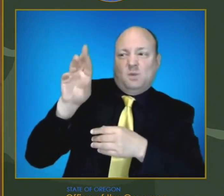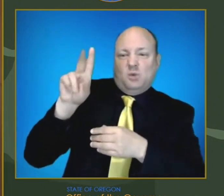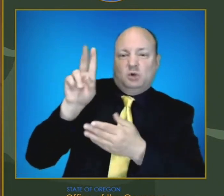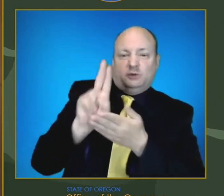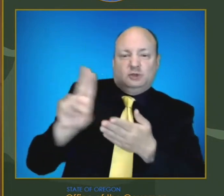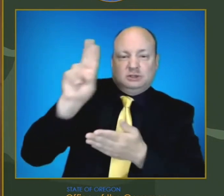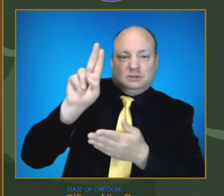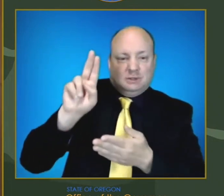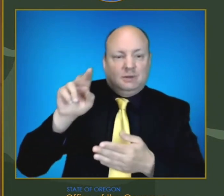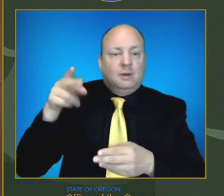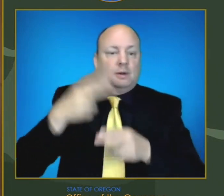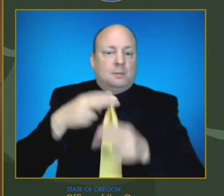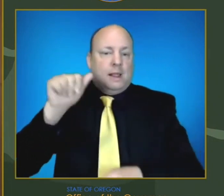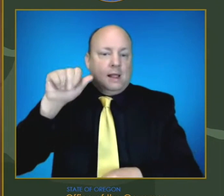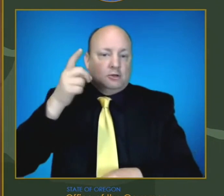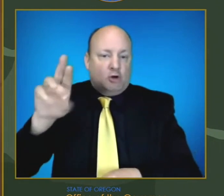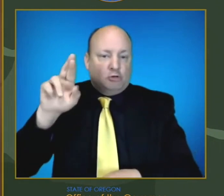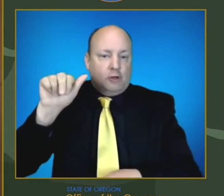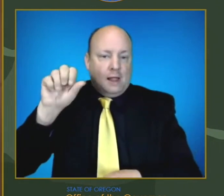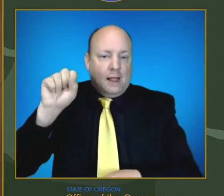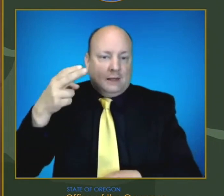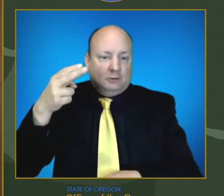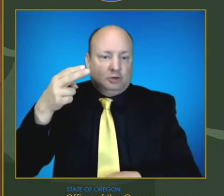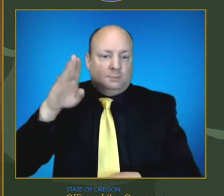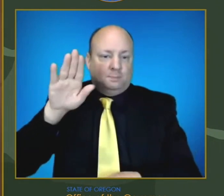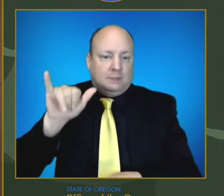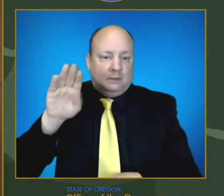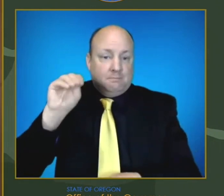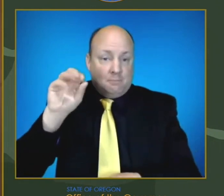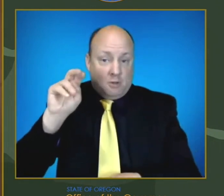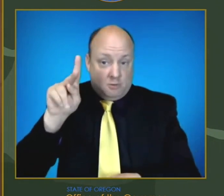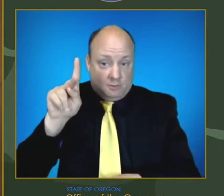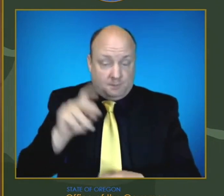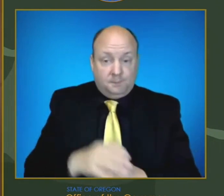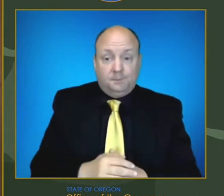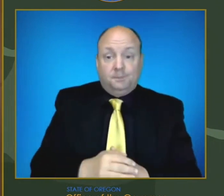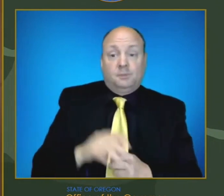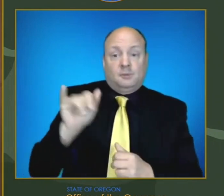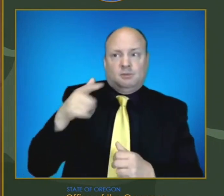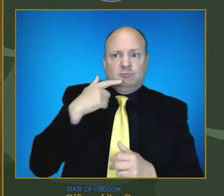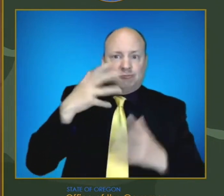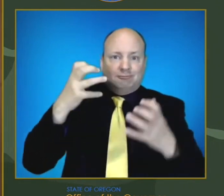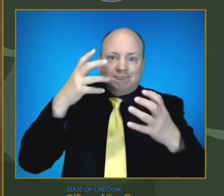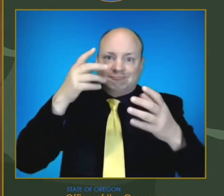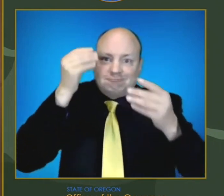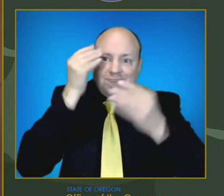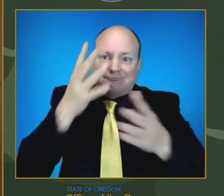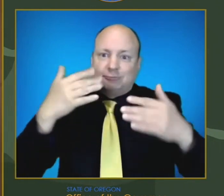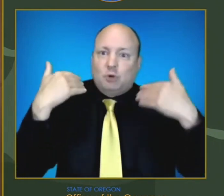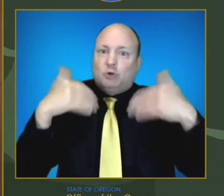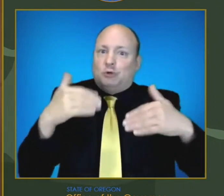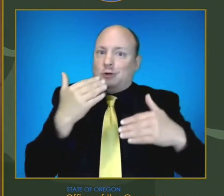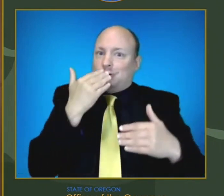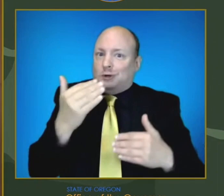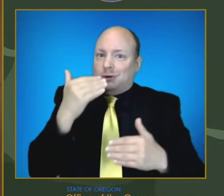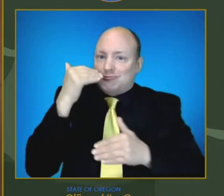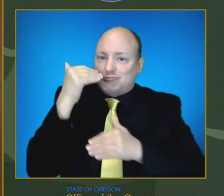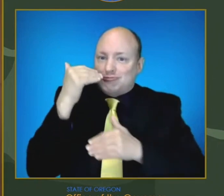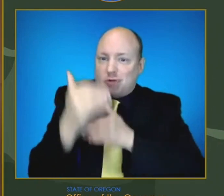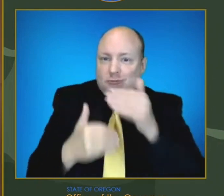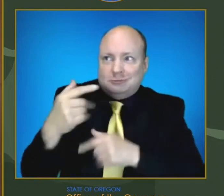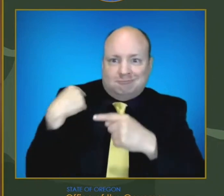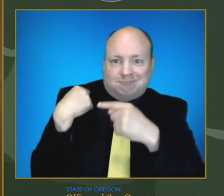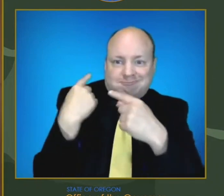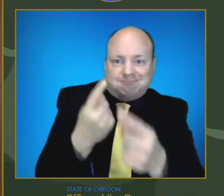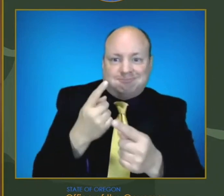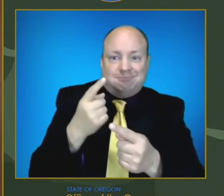together we have made real progress at tamping down COVID-19 after we faced the last surge.